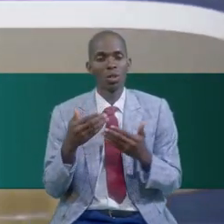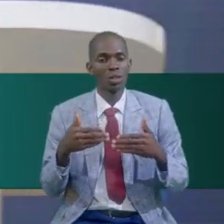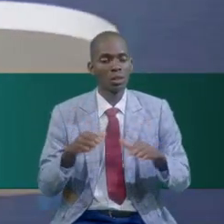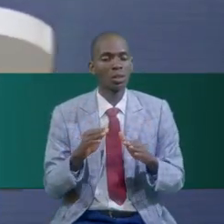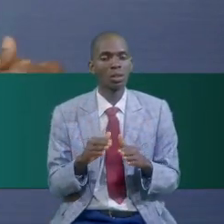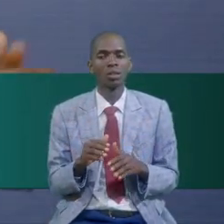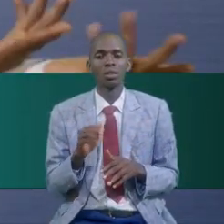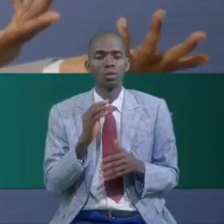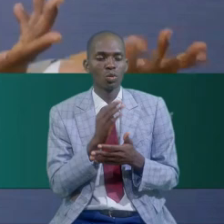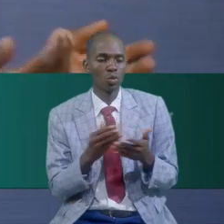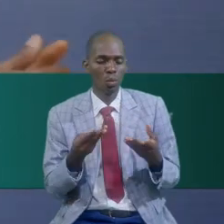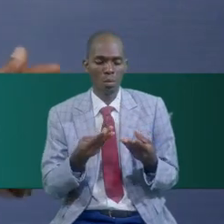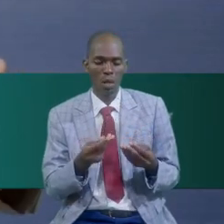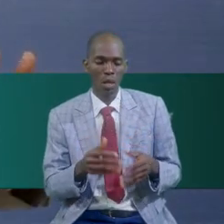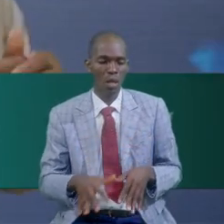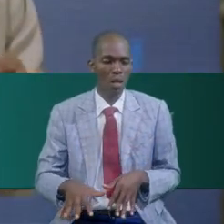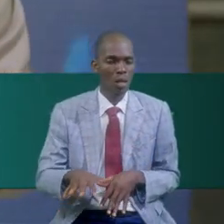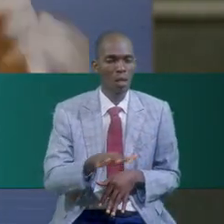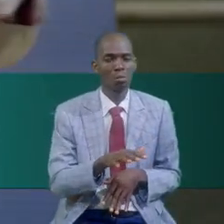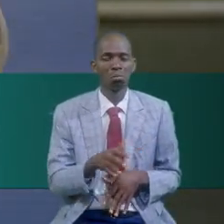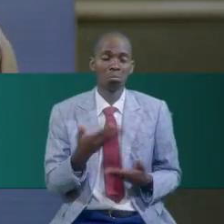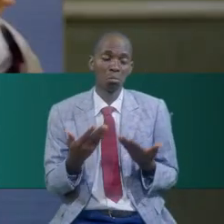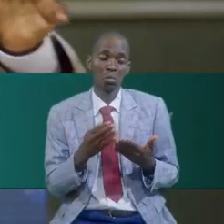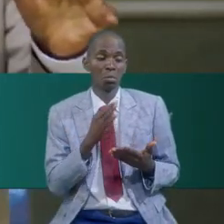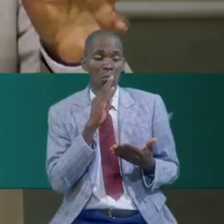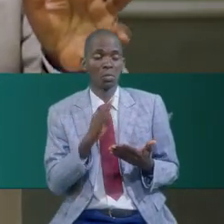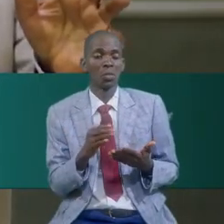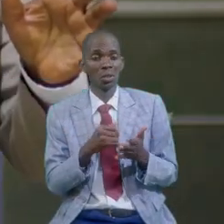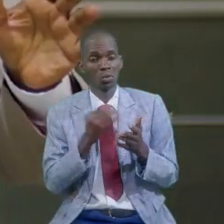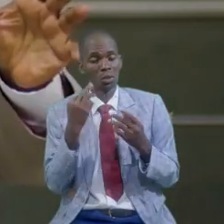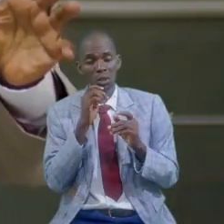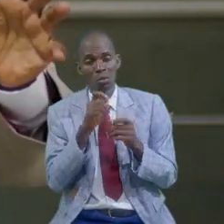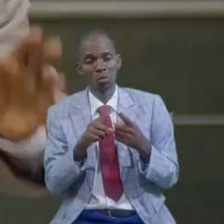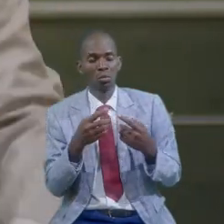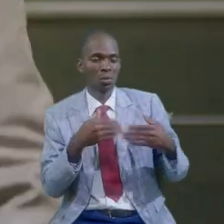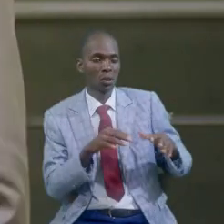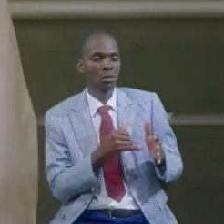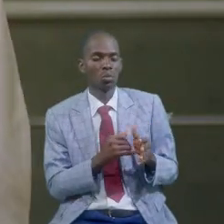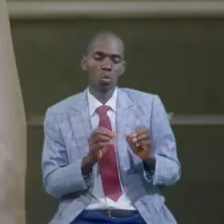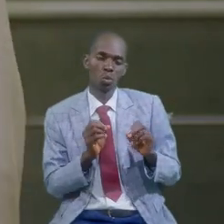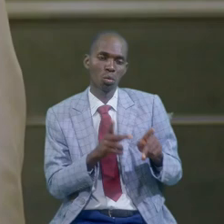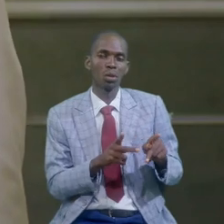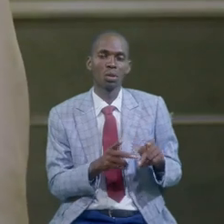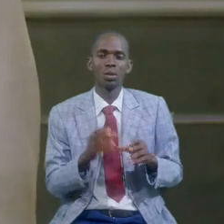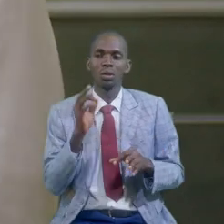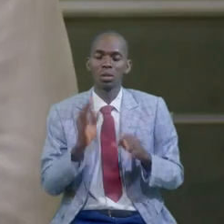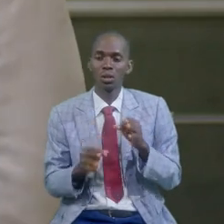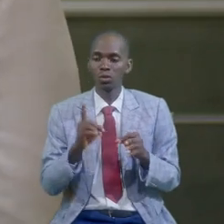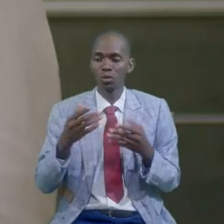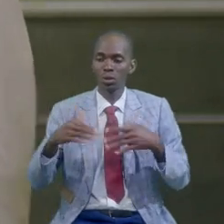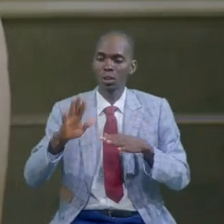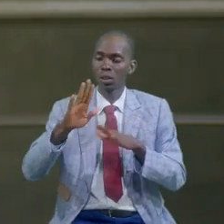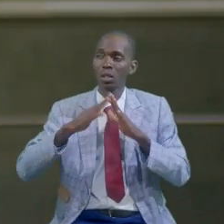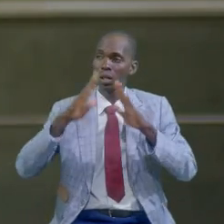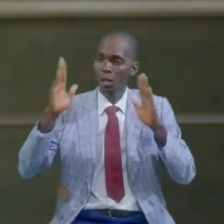landed property, maybe that's all right. You sell a house, maybe that's all right. But